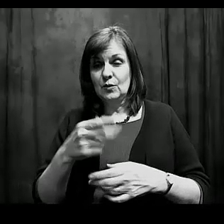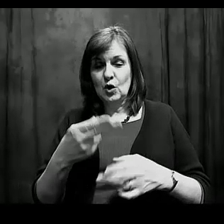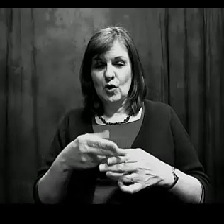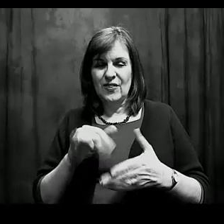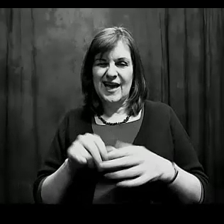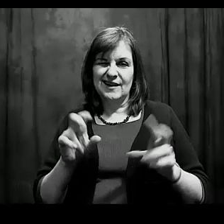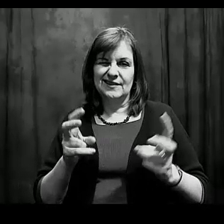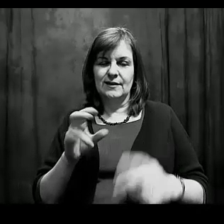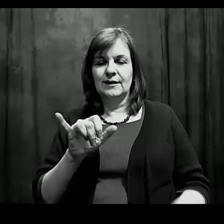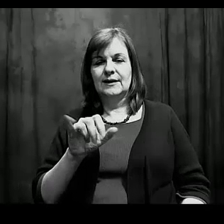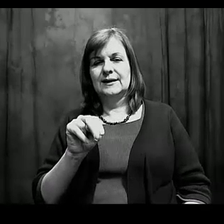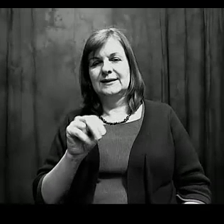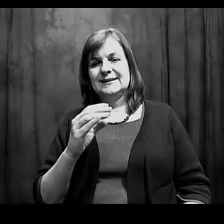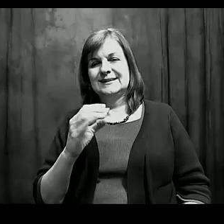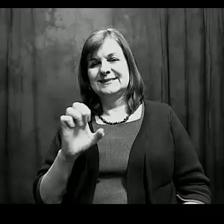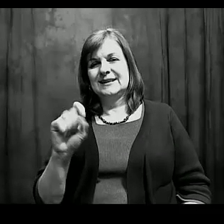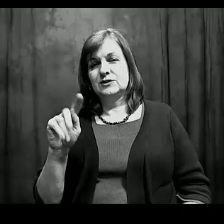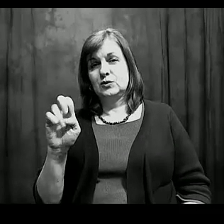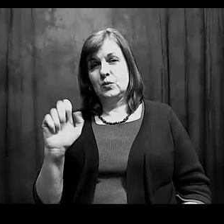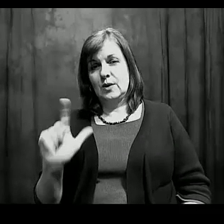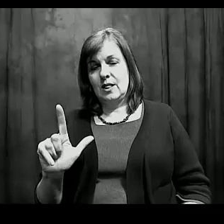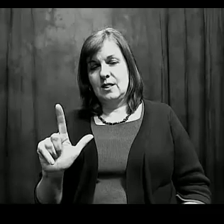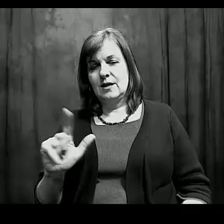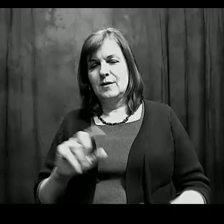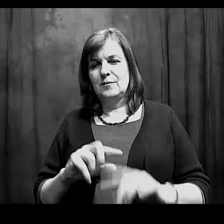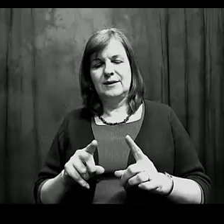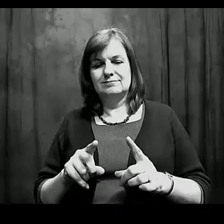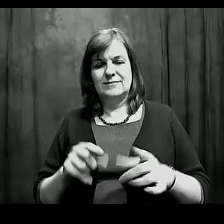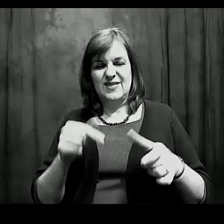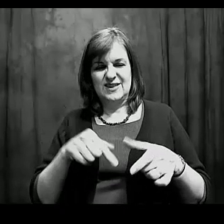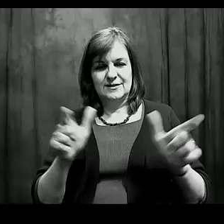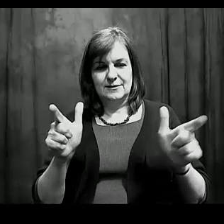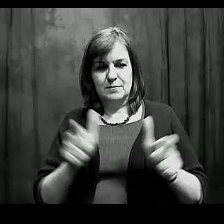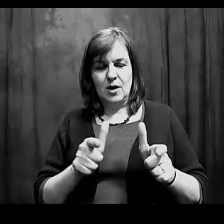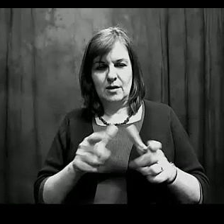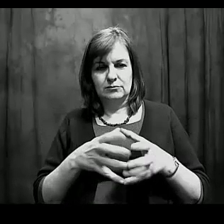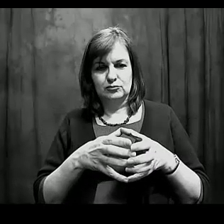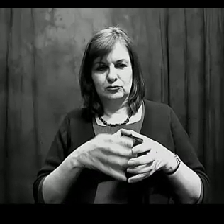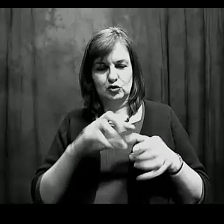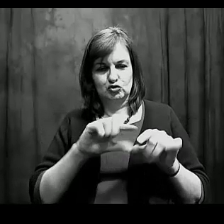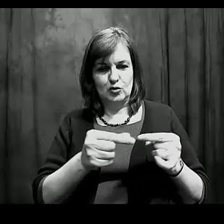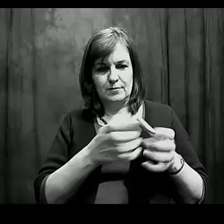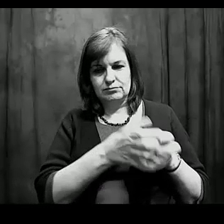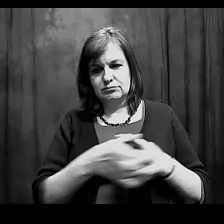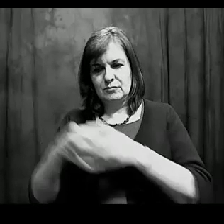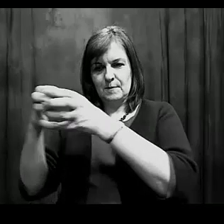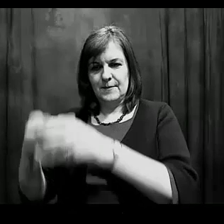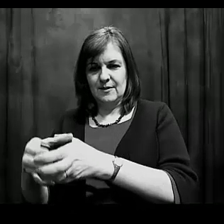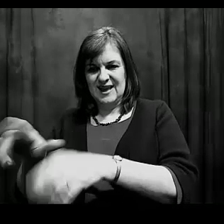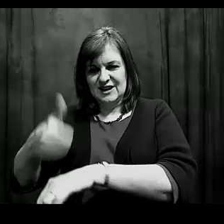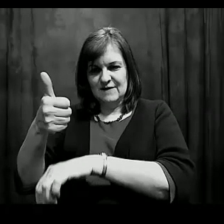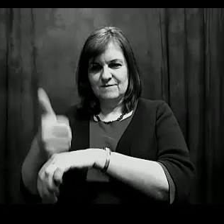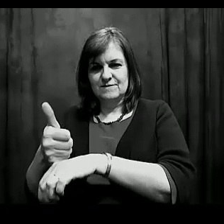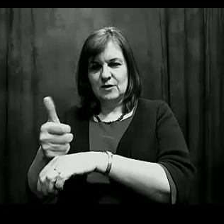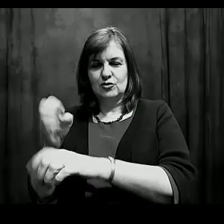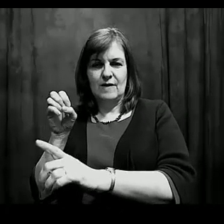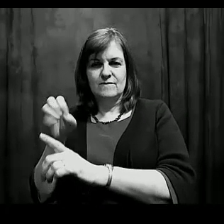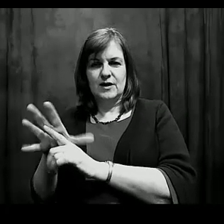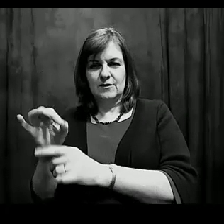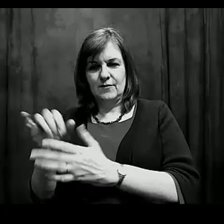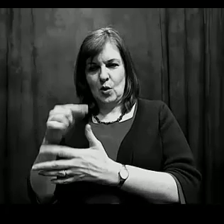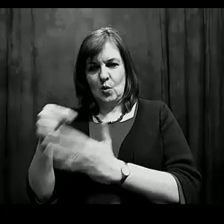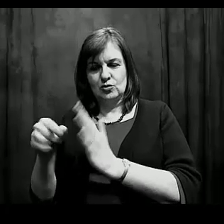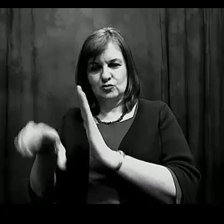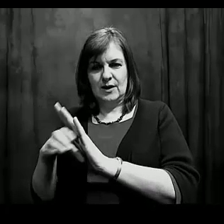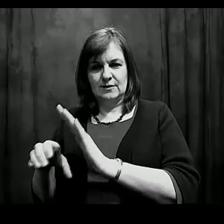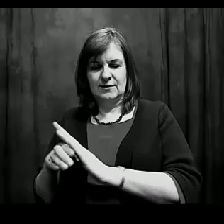many of you would refer to this as incestual, but what we look at is this is a founder effect for these particular